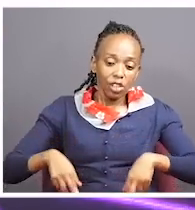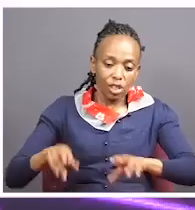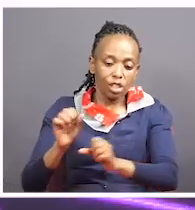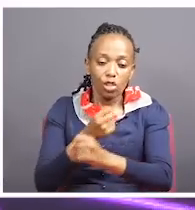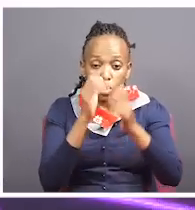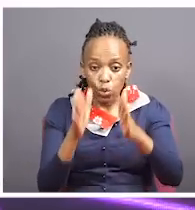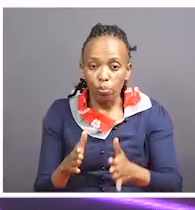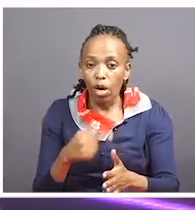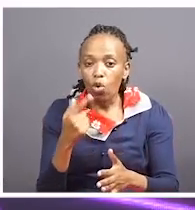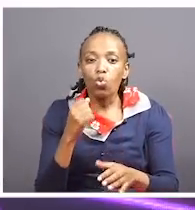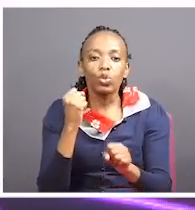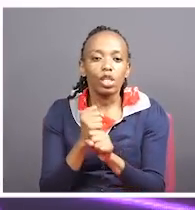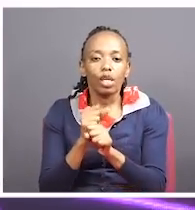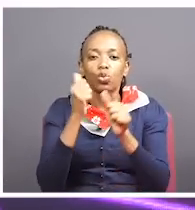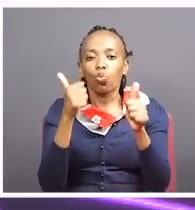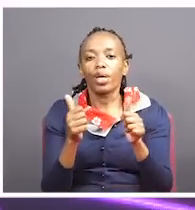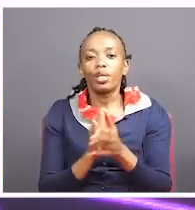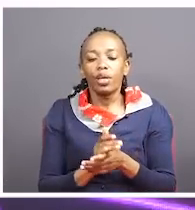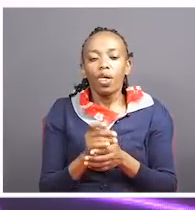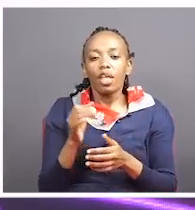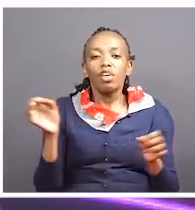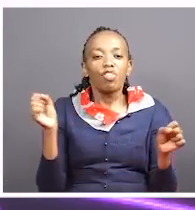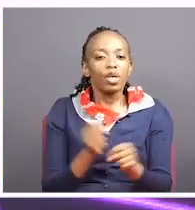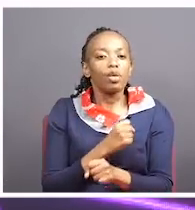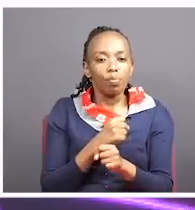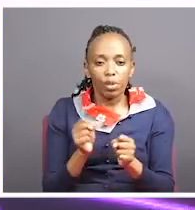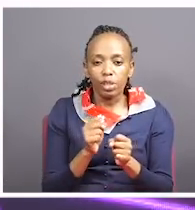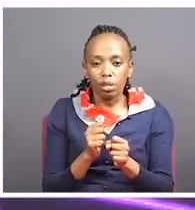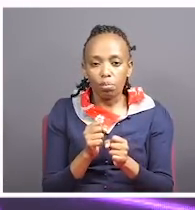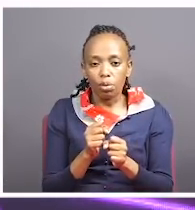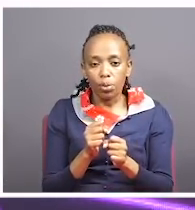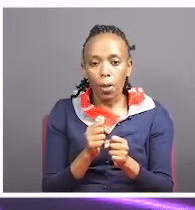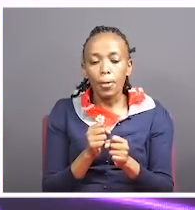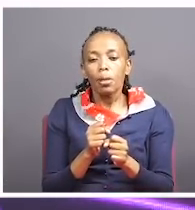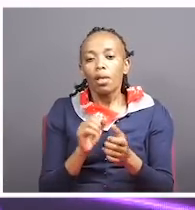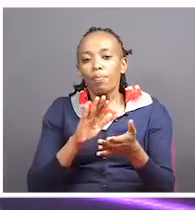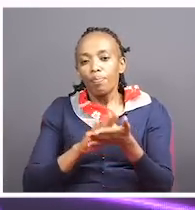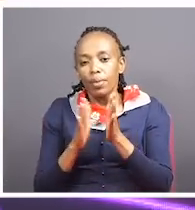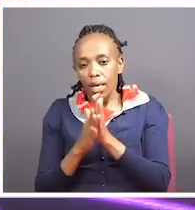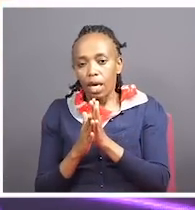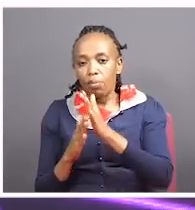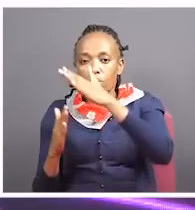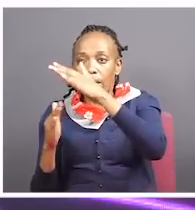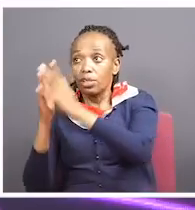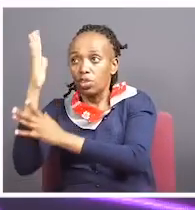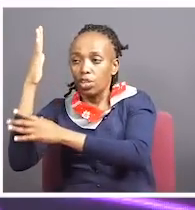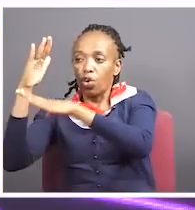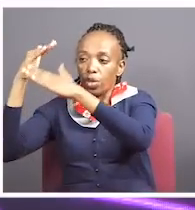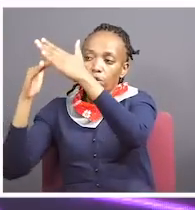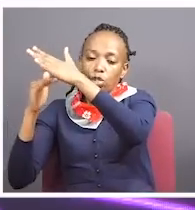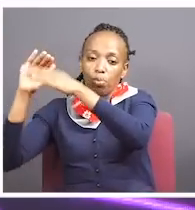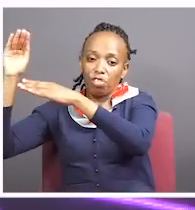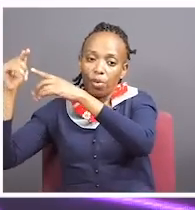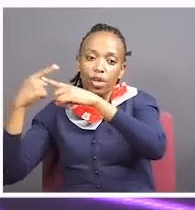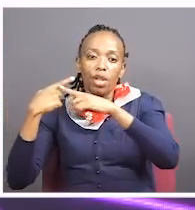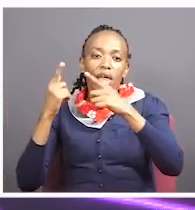sweeper who sweeps his job well. If you can't be a pine on the top of the hill, be a shrub down the valley,